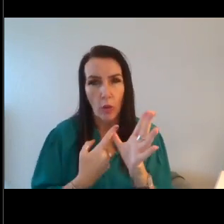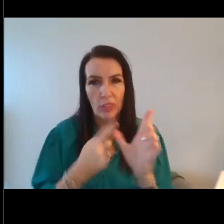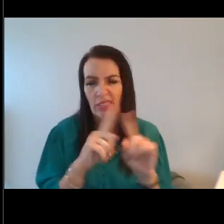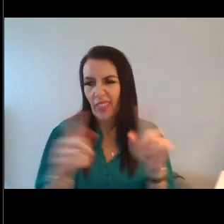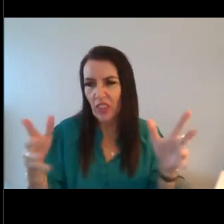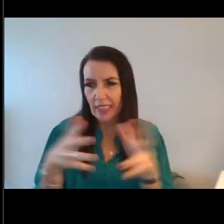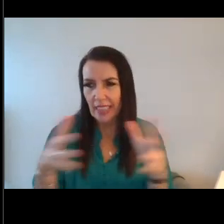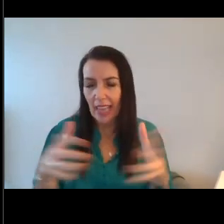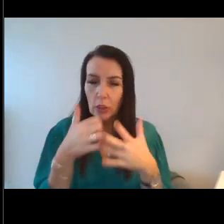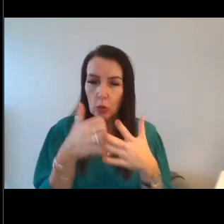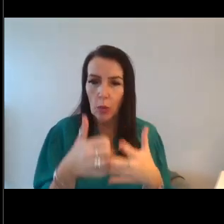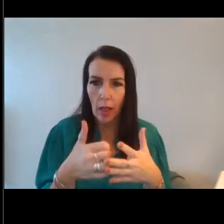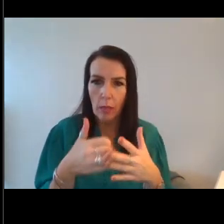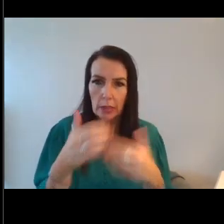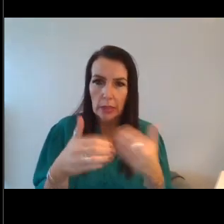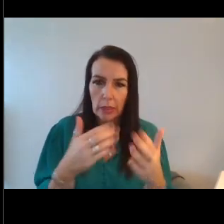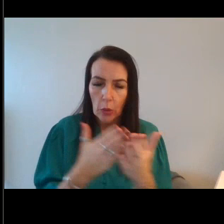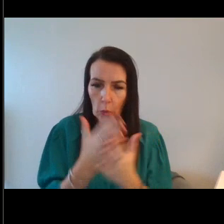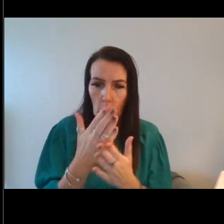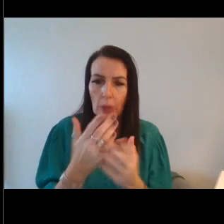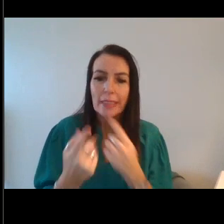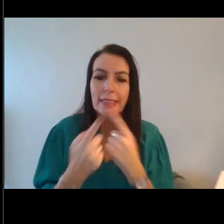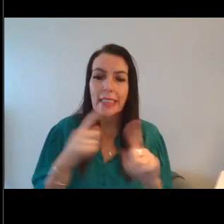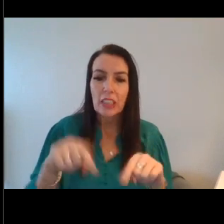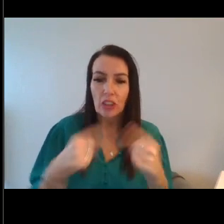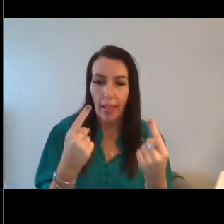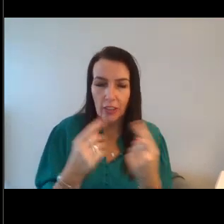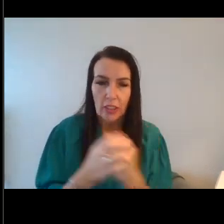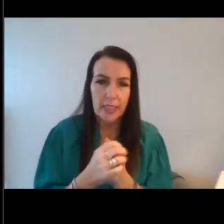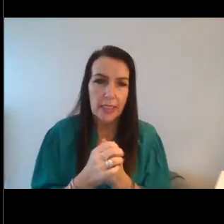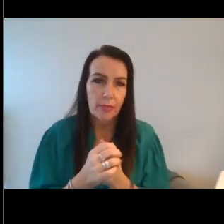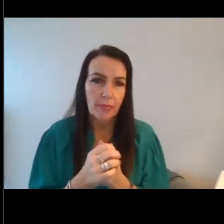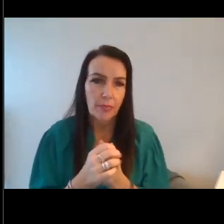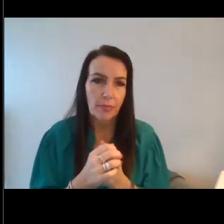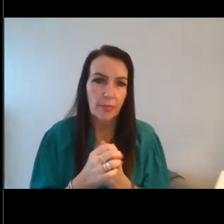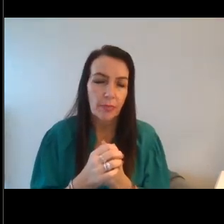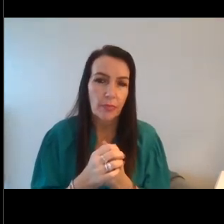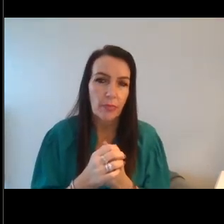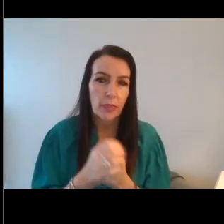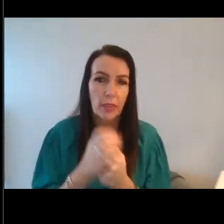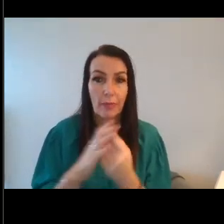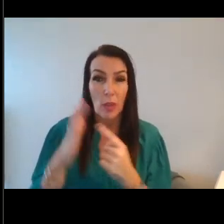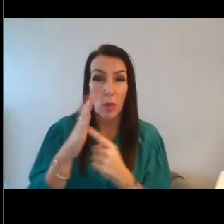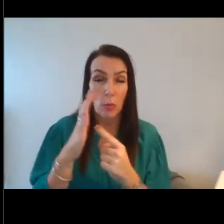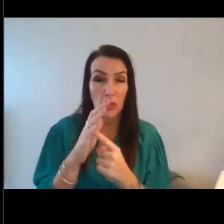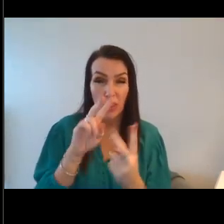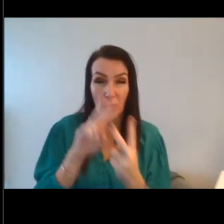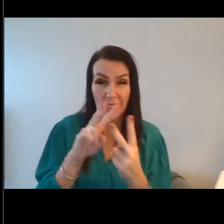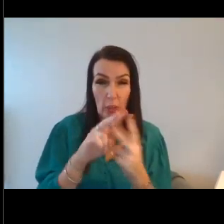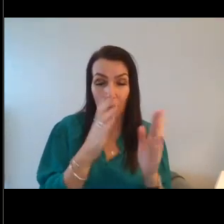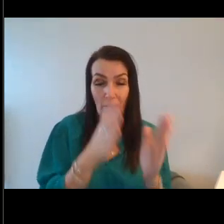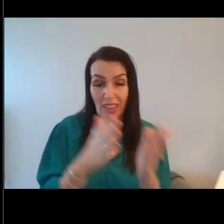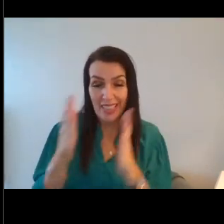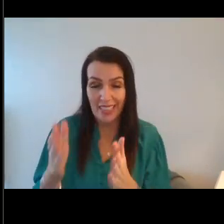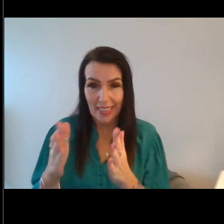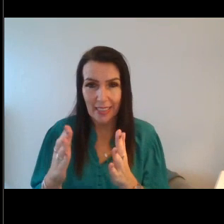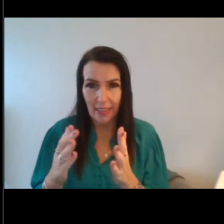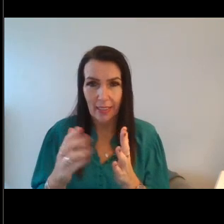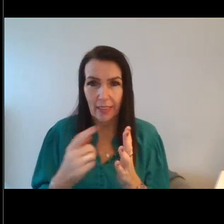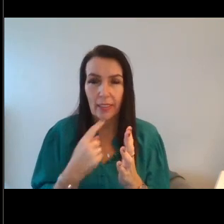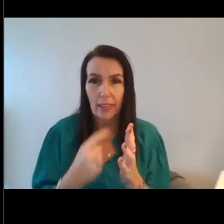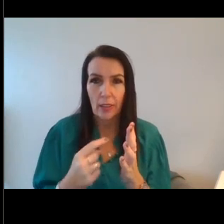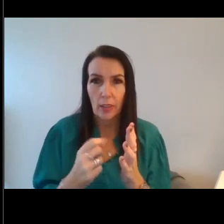help overcome their data challenges by moving along this journey. So given the importance of those first two phases I just mentioned, I'm going to quickly highlight